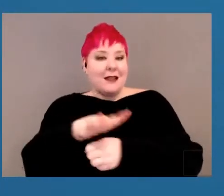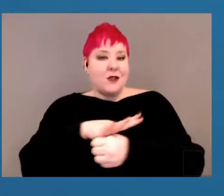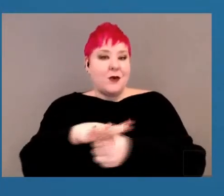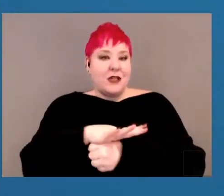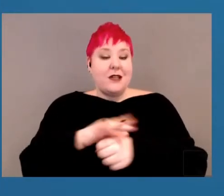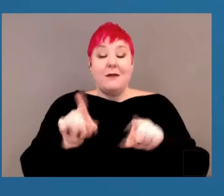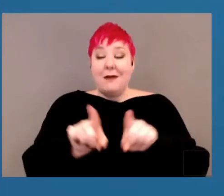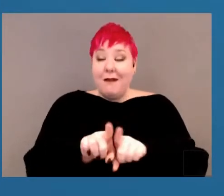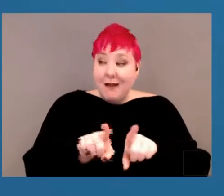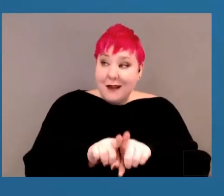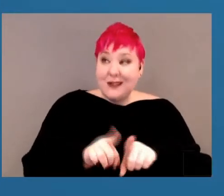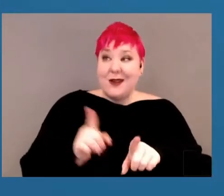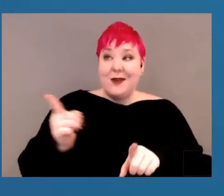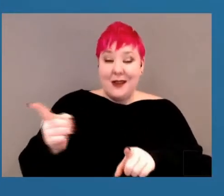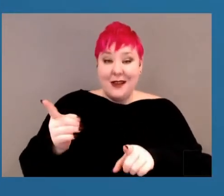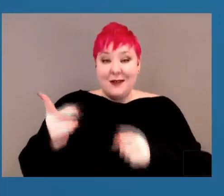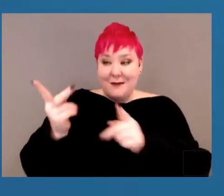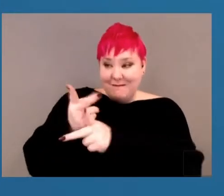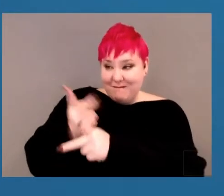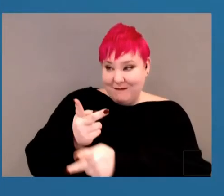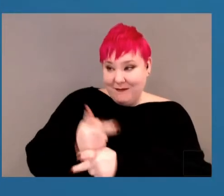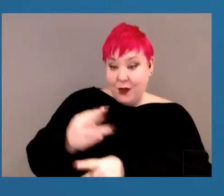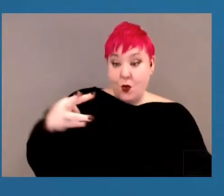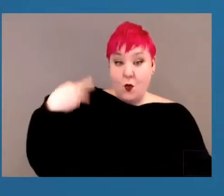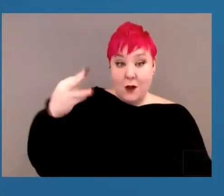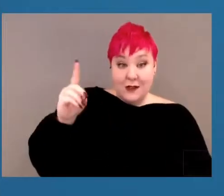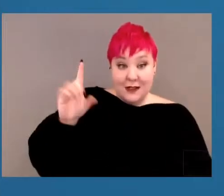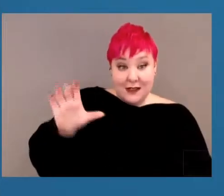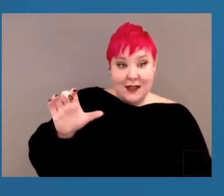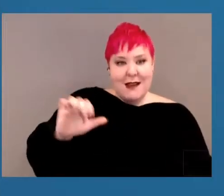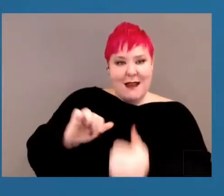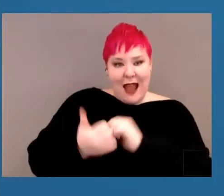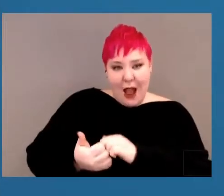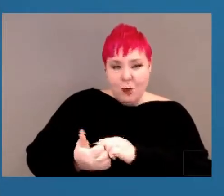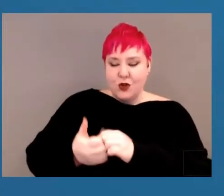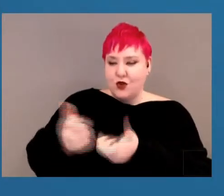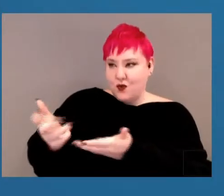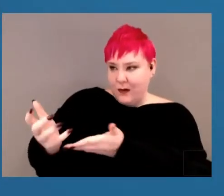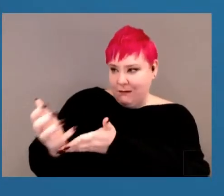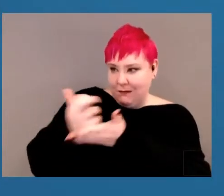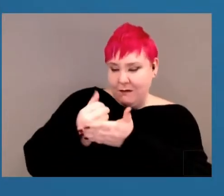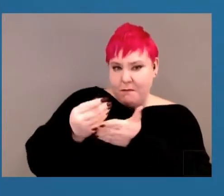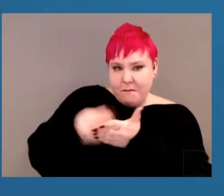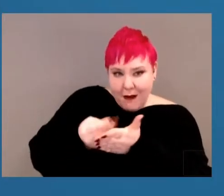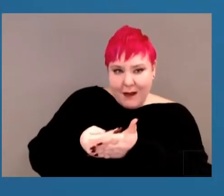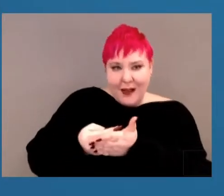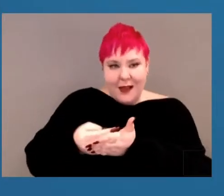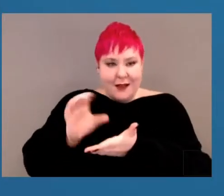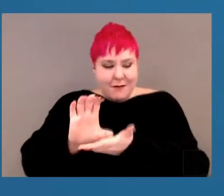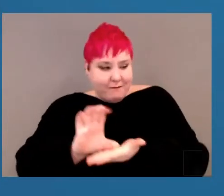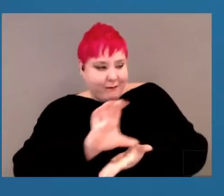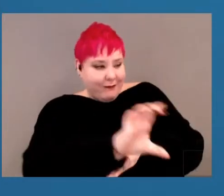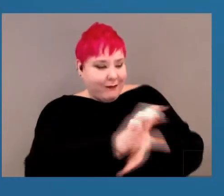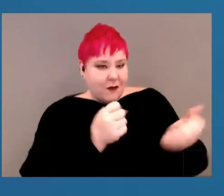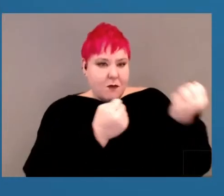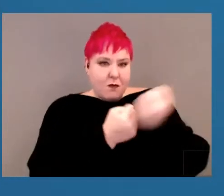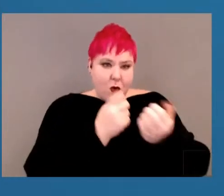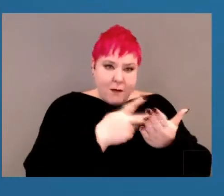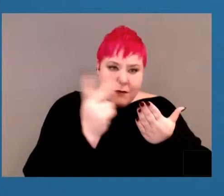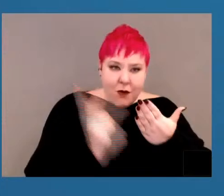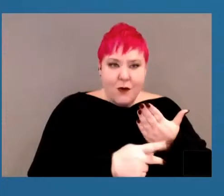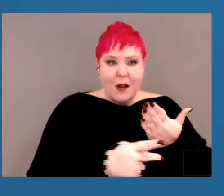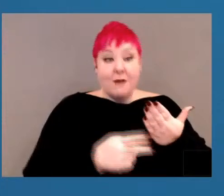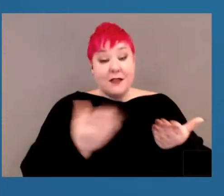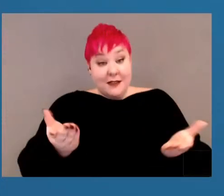in Washington to unleash money and support for programs that allow us to do what we're doing here, especially in the semiconductor space.